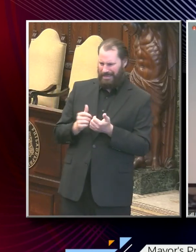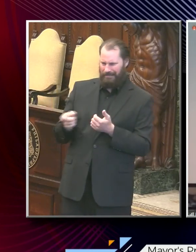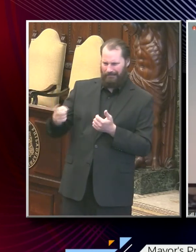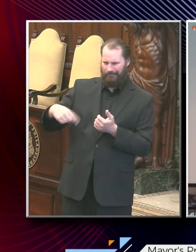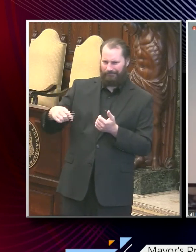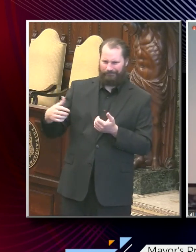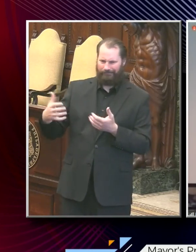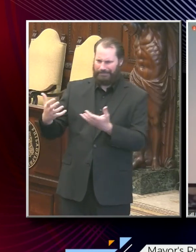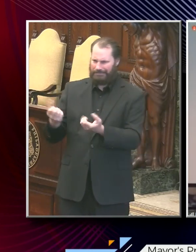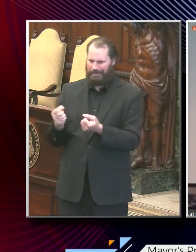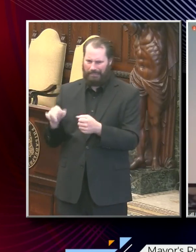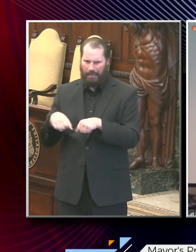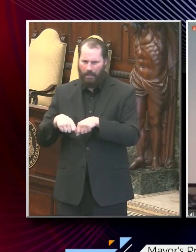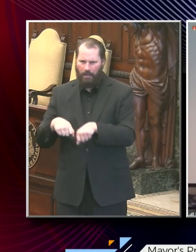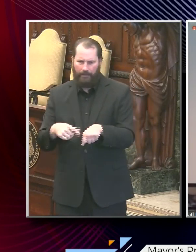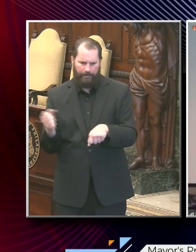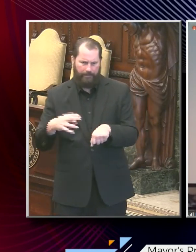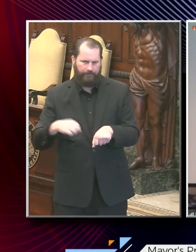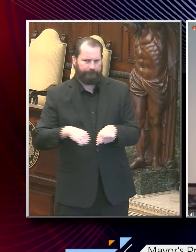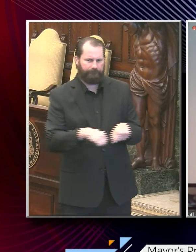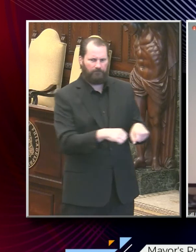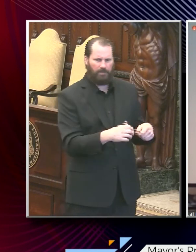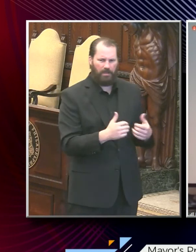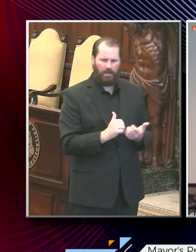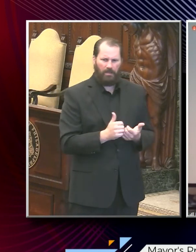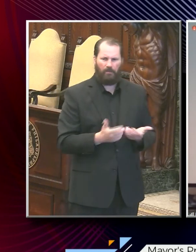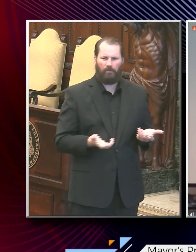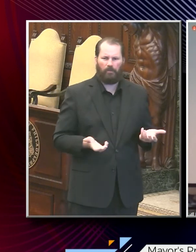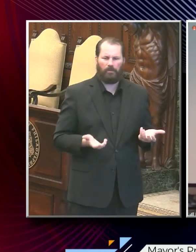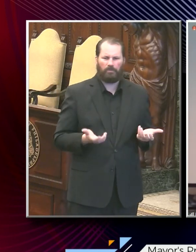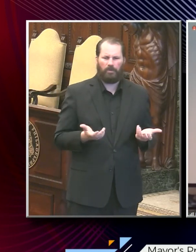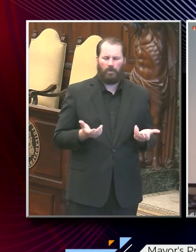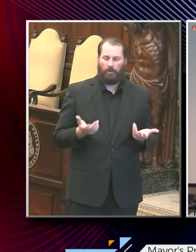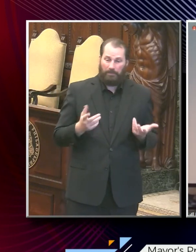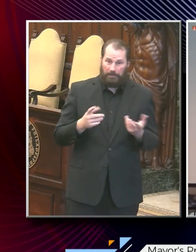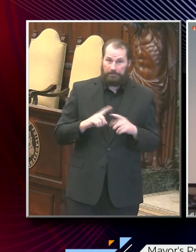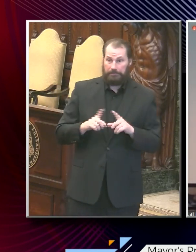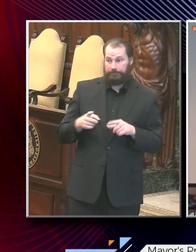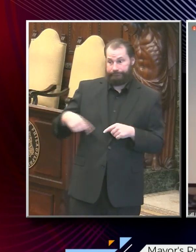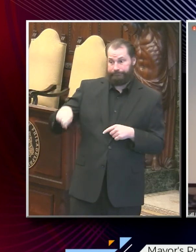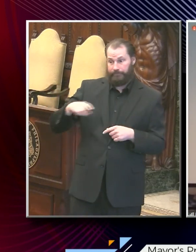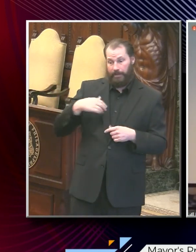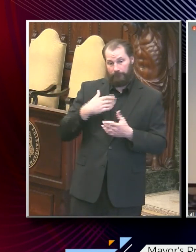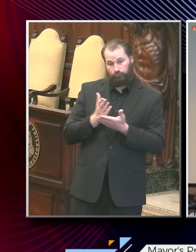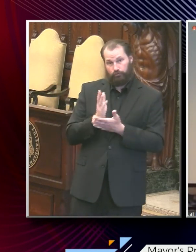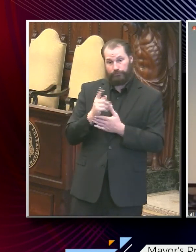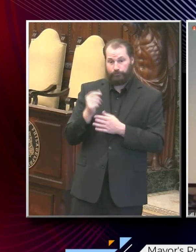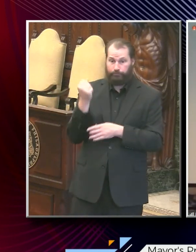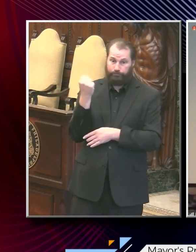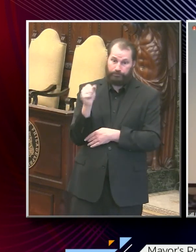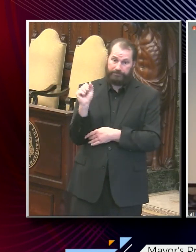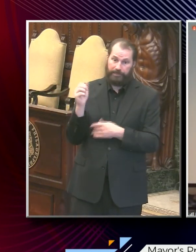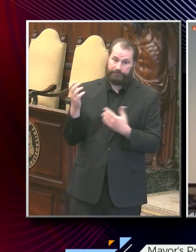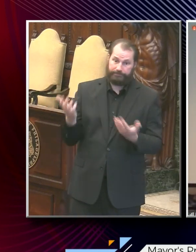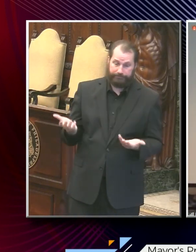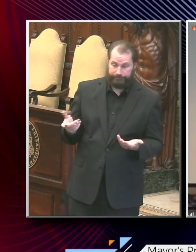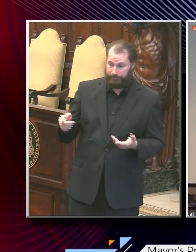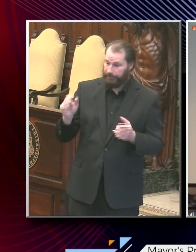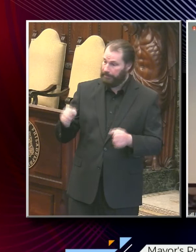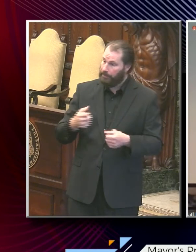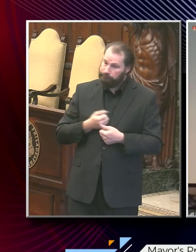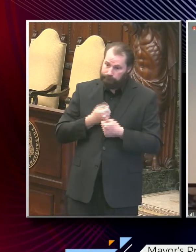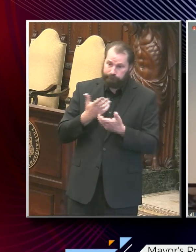that these folks have every right to protest. They have every right to make sure that their voice is heard, and I would encourage